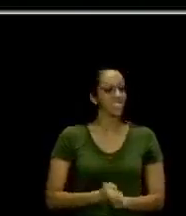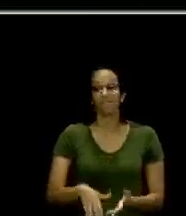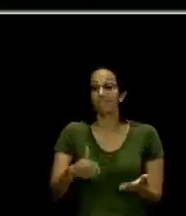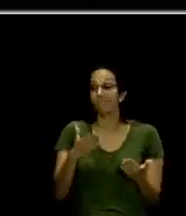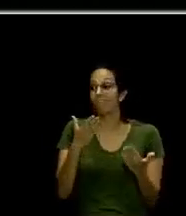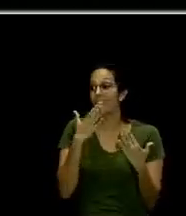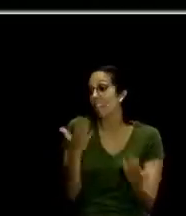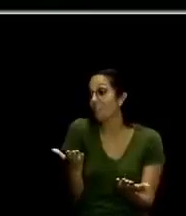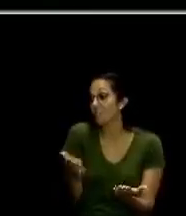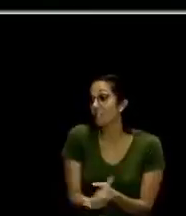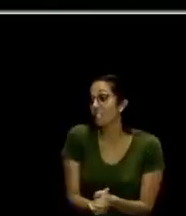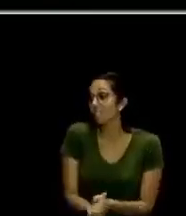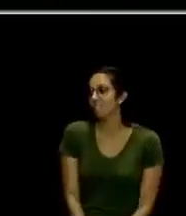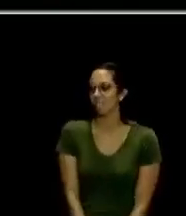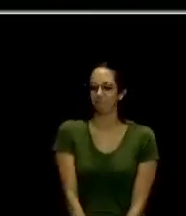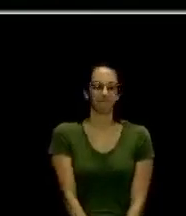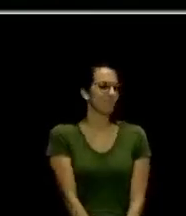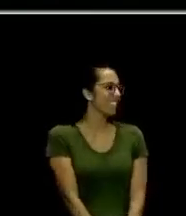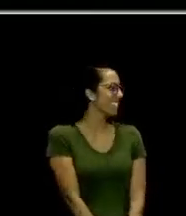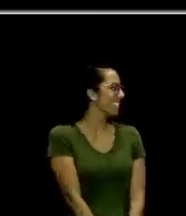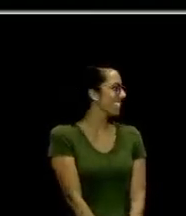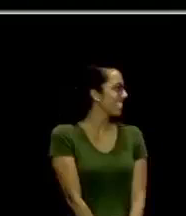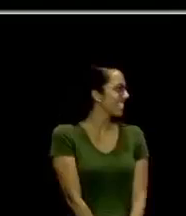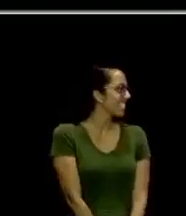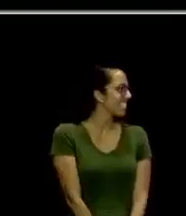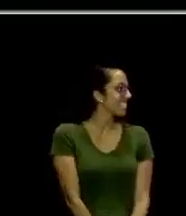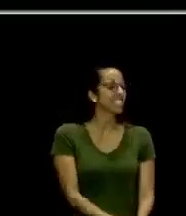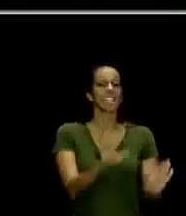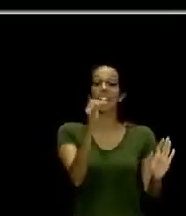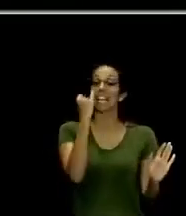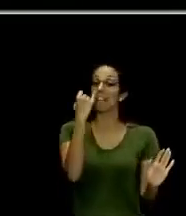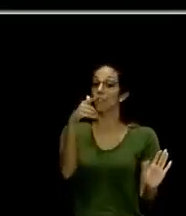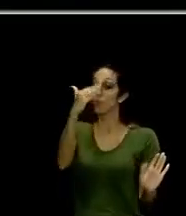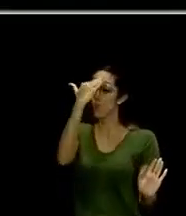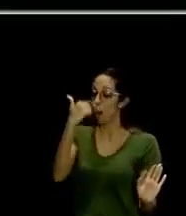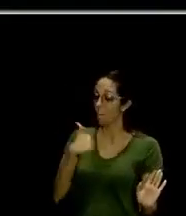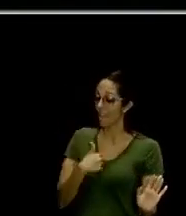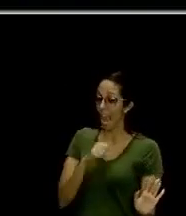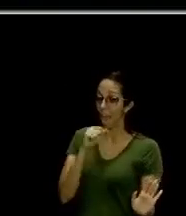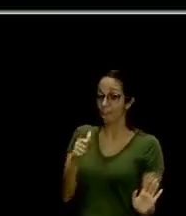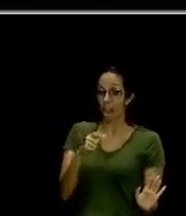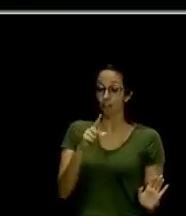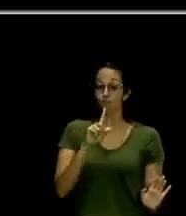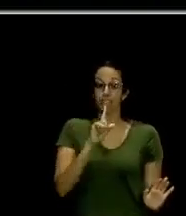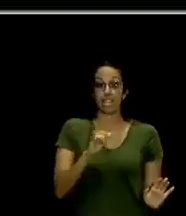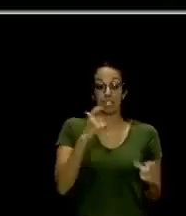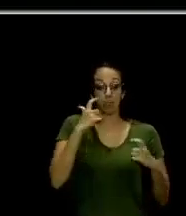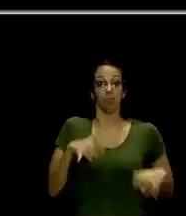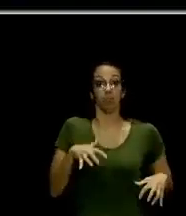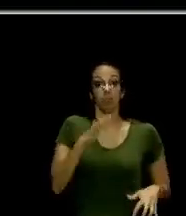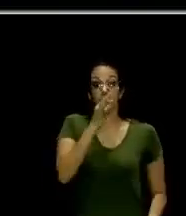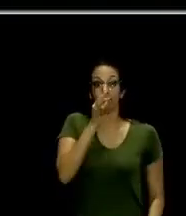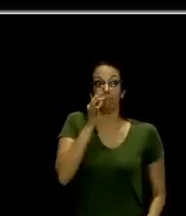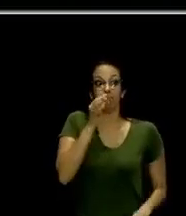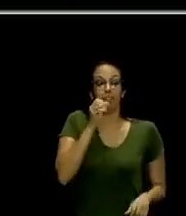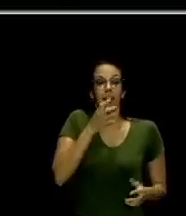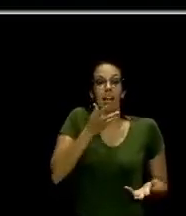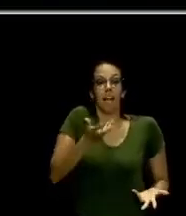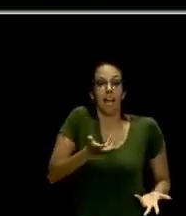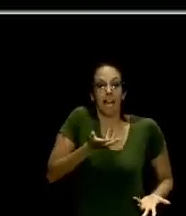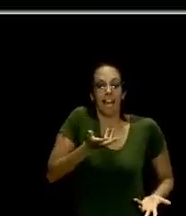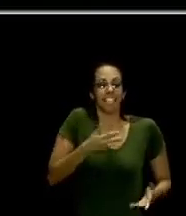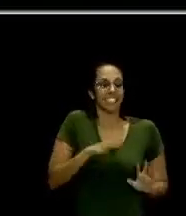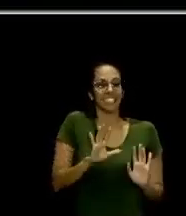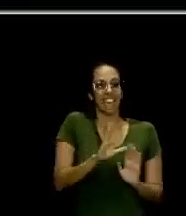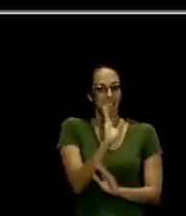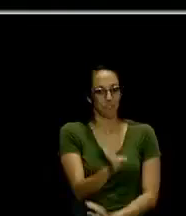thank you. Like, if you know me, I'm not usually speechless. But